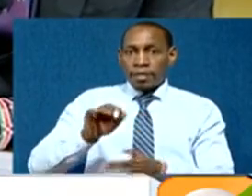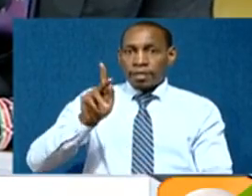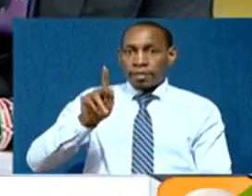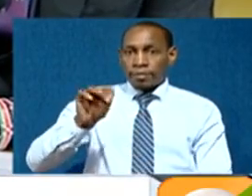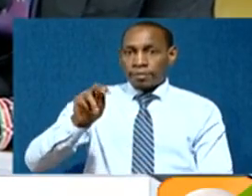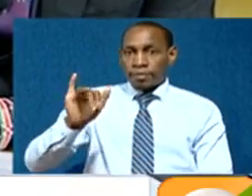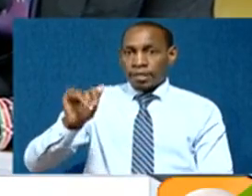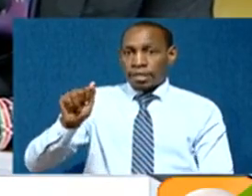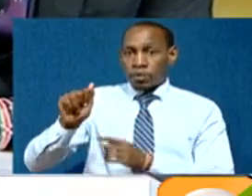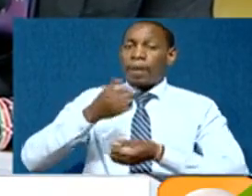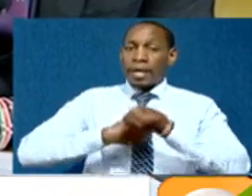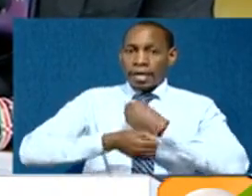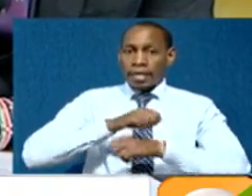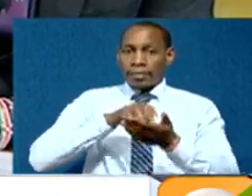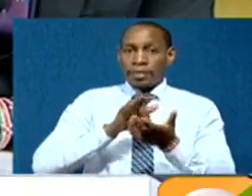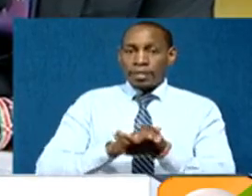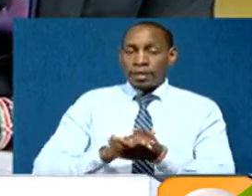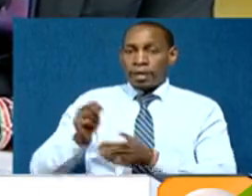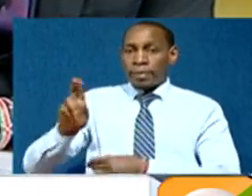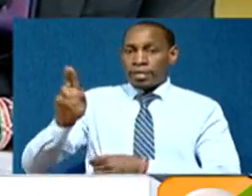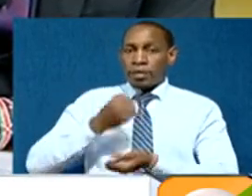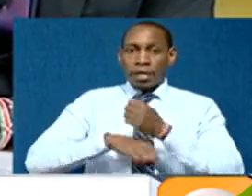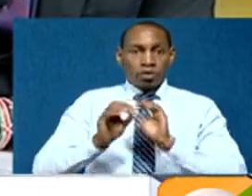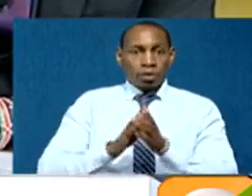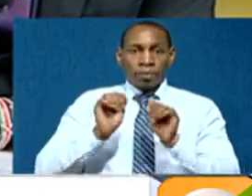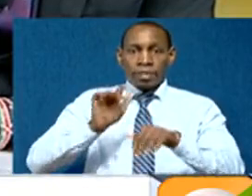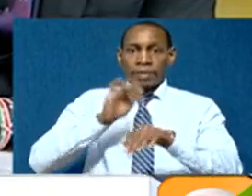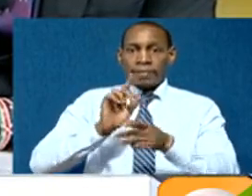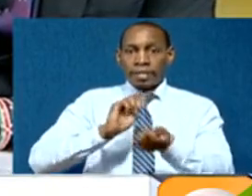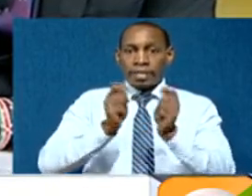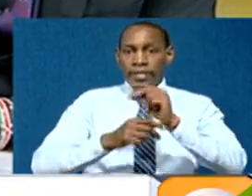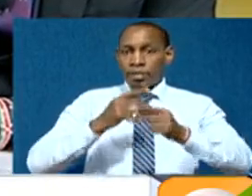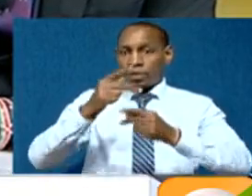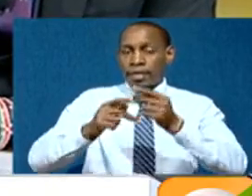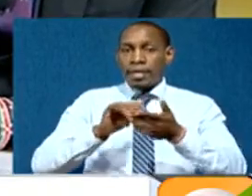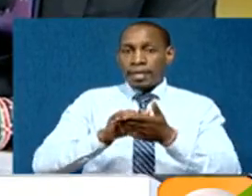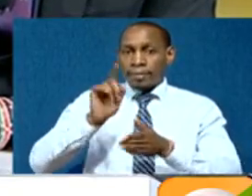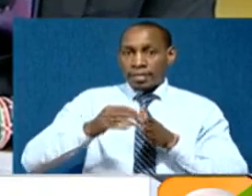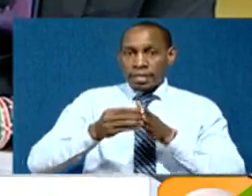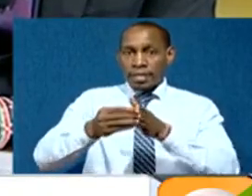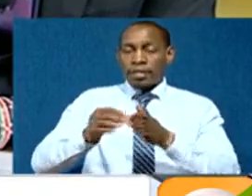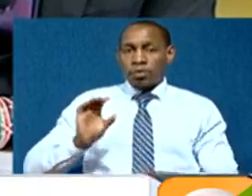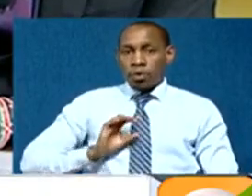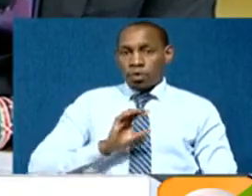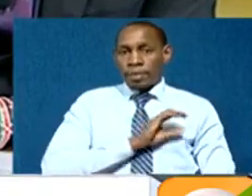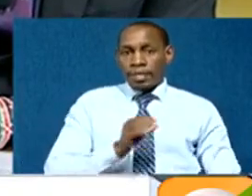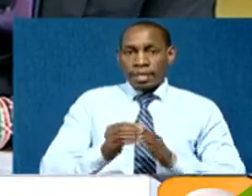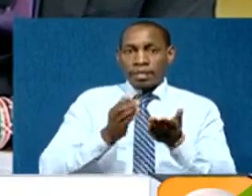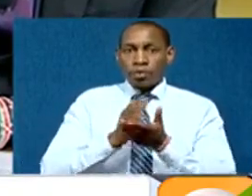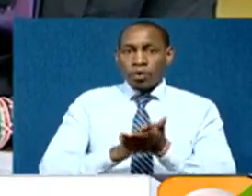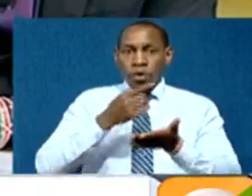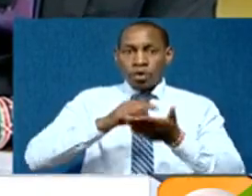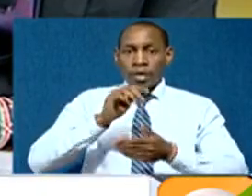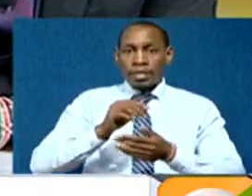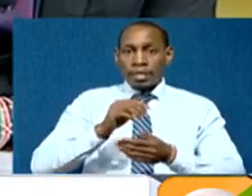acting. Duale says Kenyatta's non-action could jeopardize the transition process that should be led by a committee led by a duly